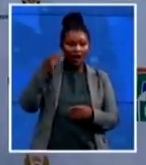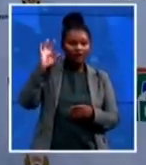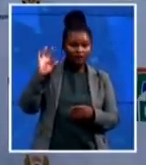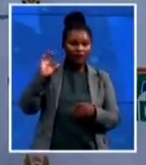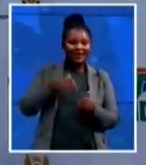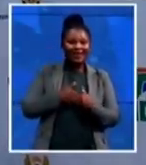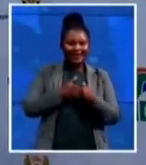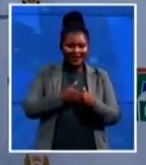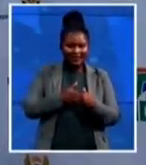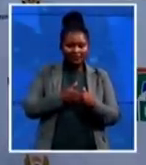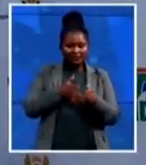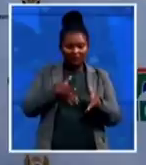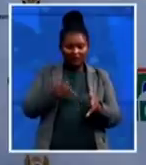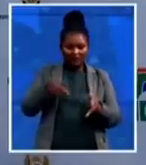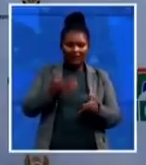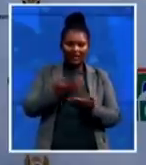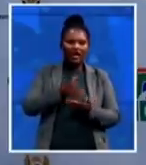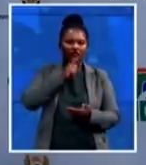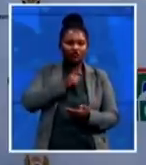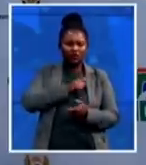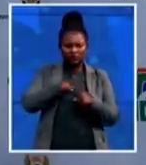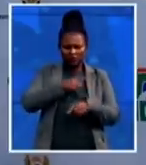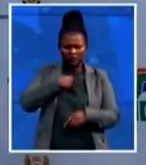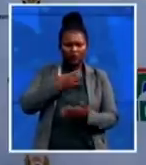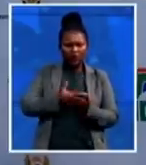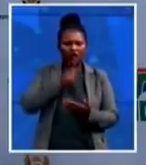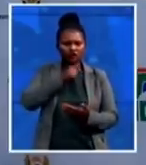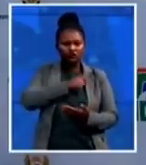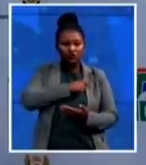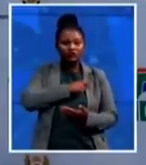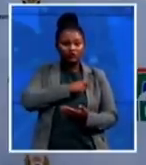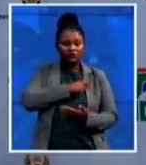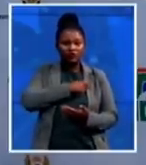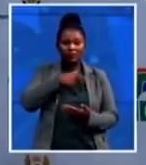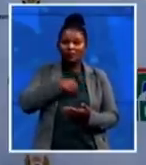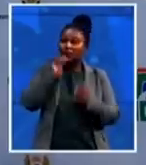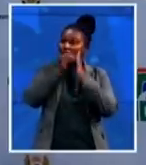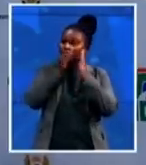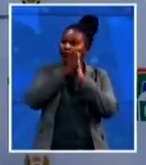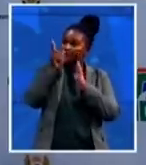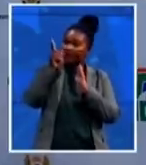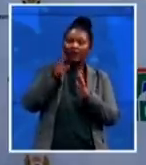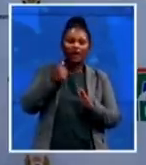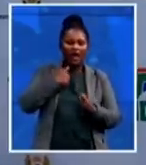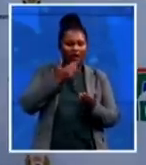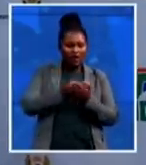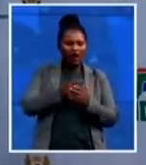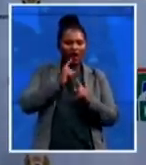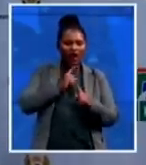me. If I've been listed there, it means I've got a lot to account for. Thank you very much.